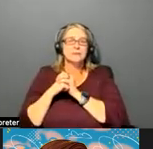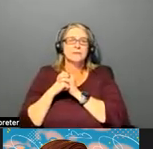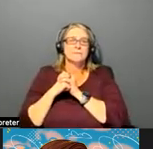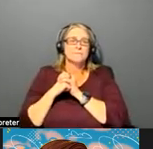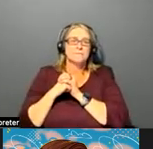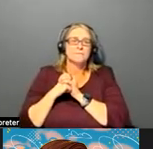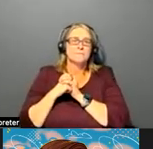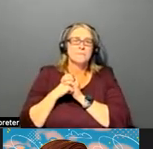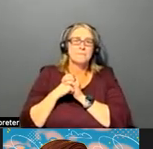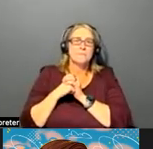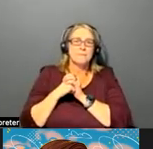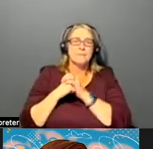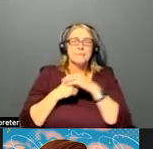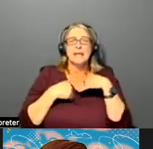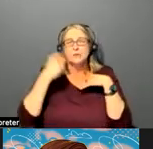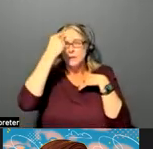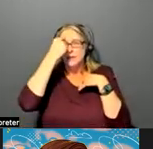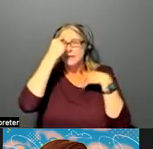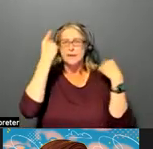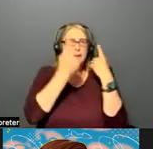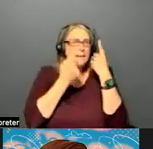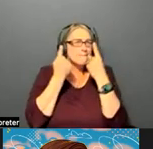I think as we think about